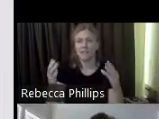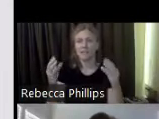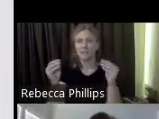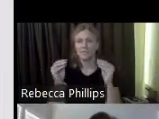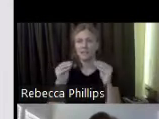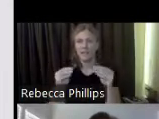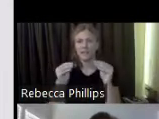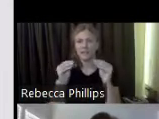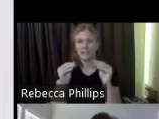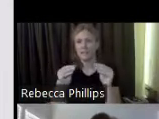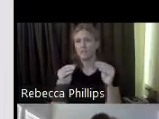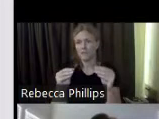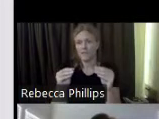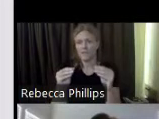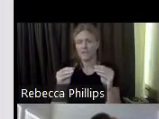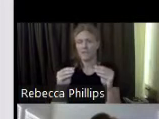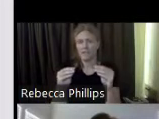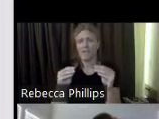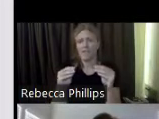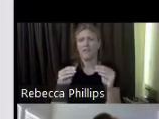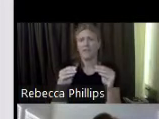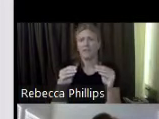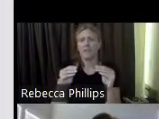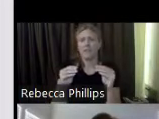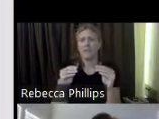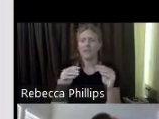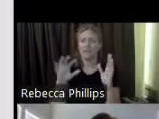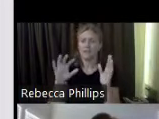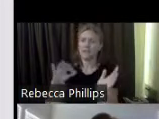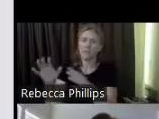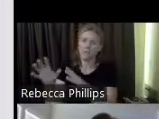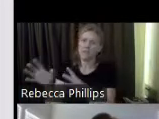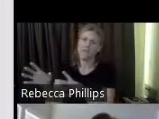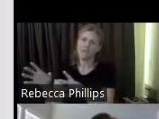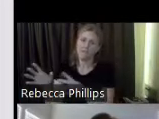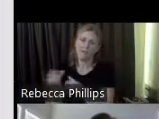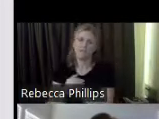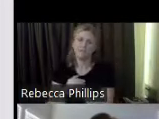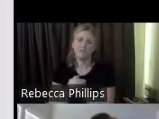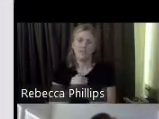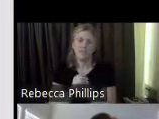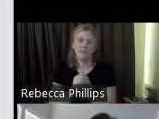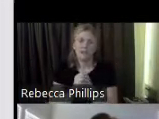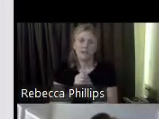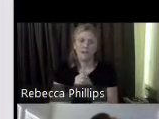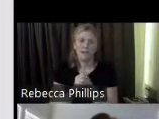languages do the main subject first and then say what it's about.